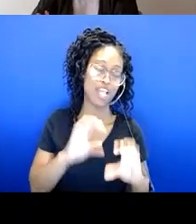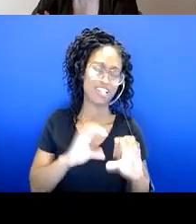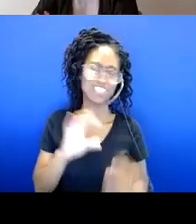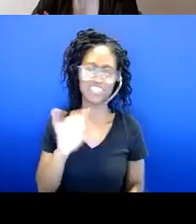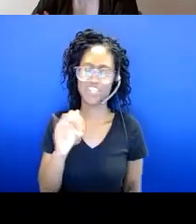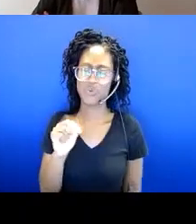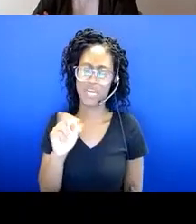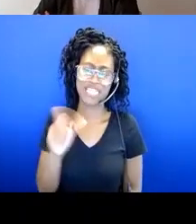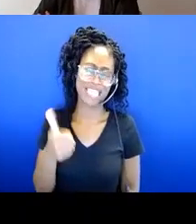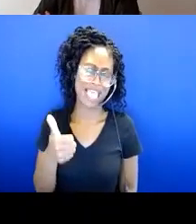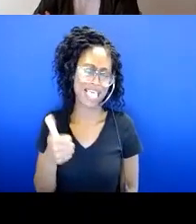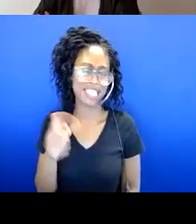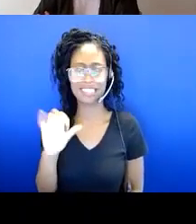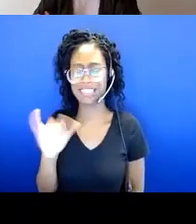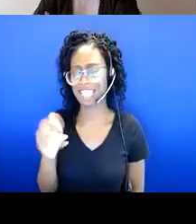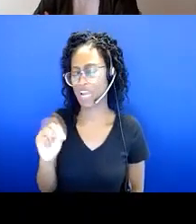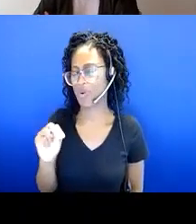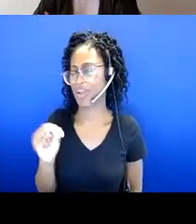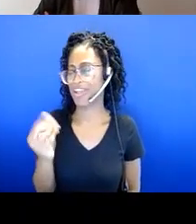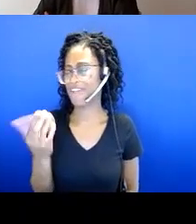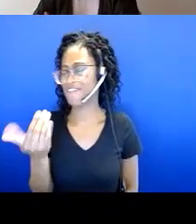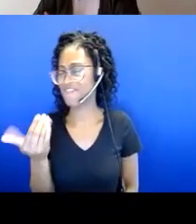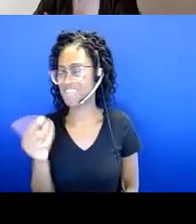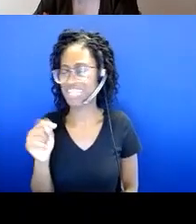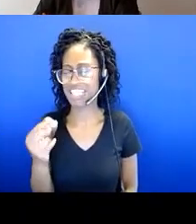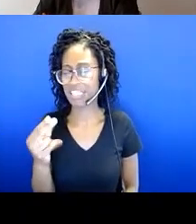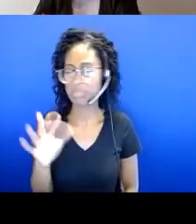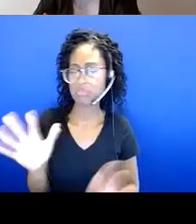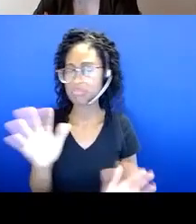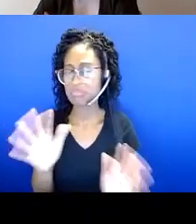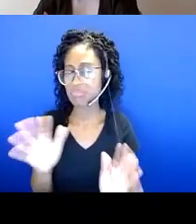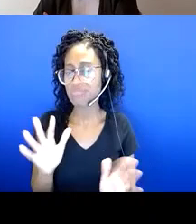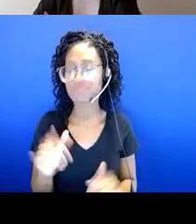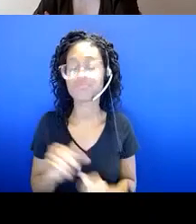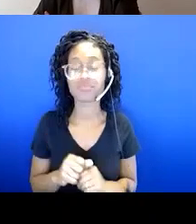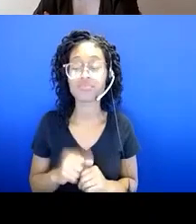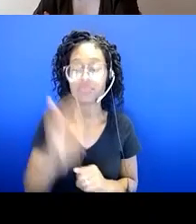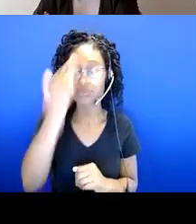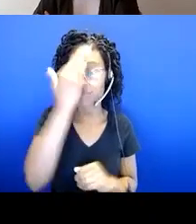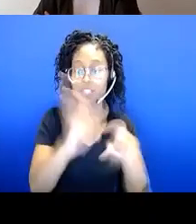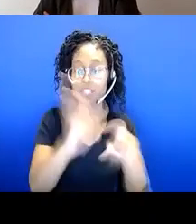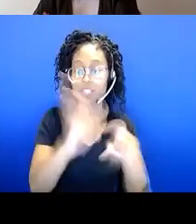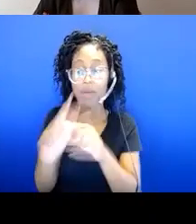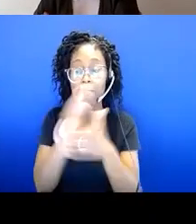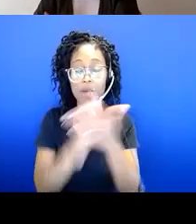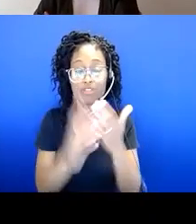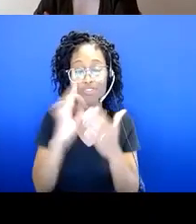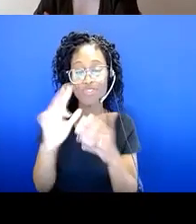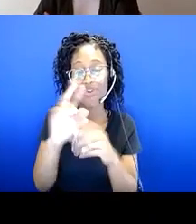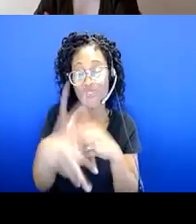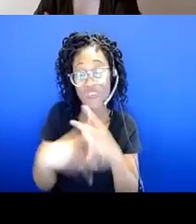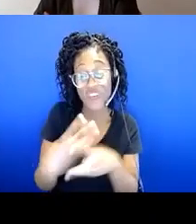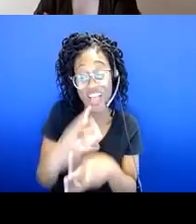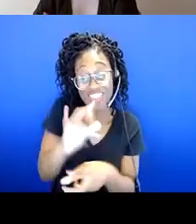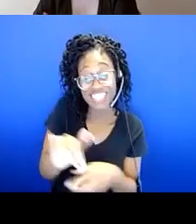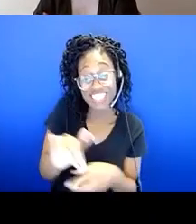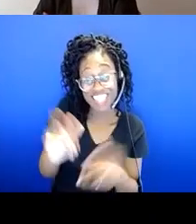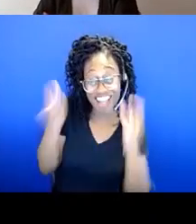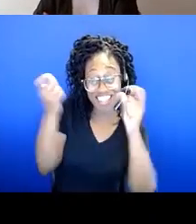15th. We recognize it's in many parts of the world a holiday season